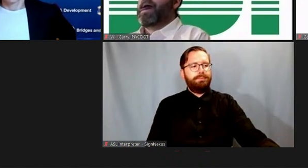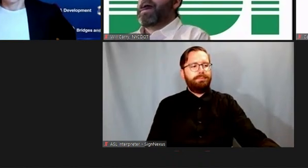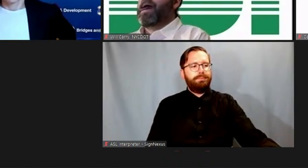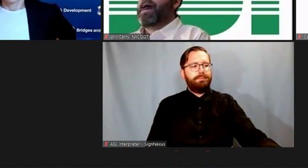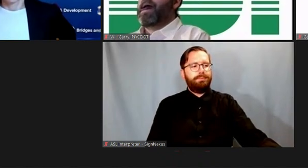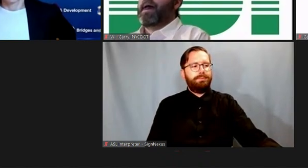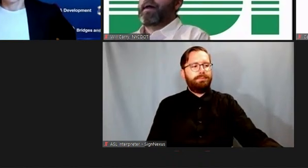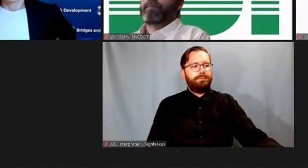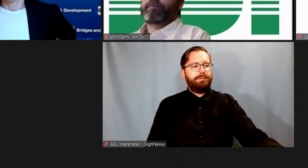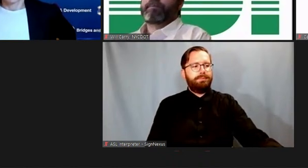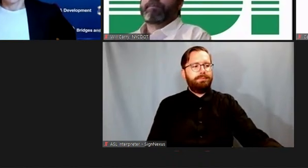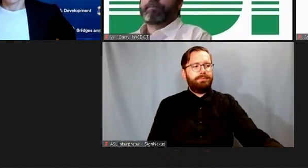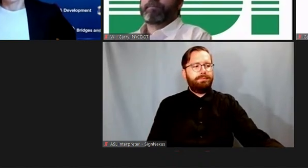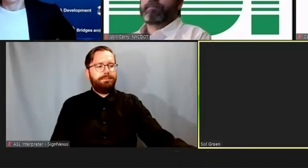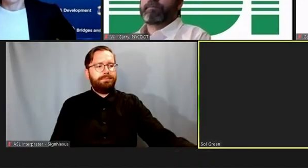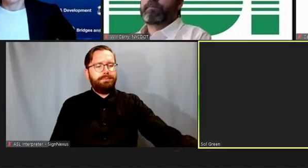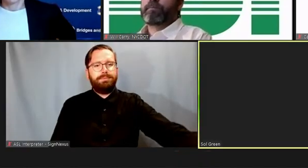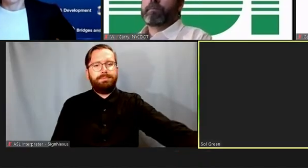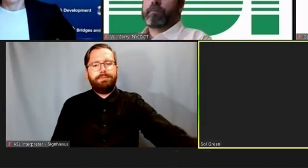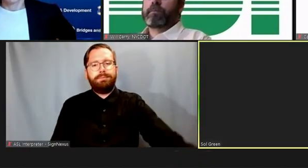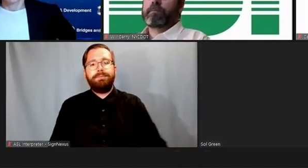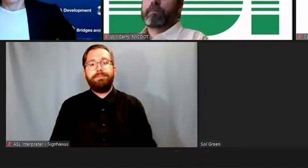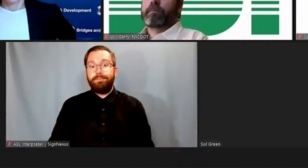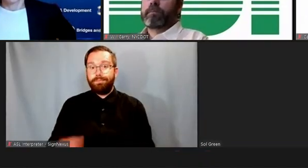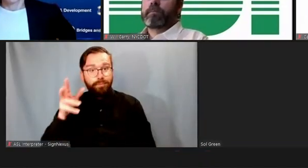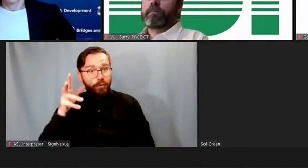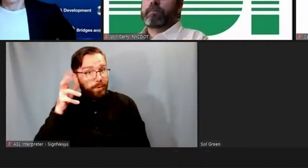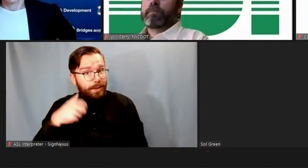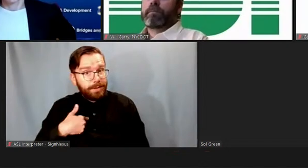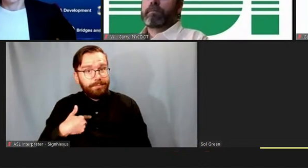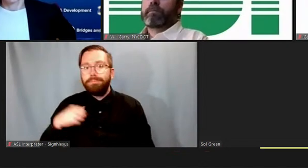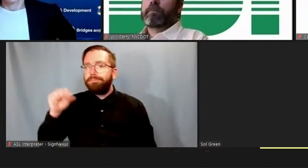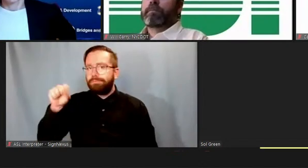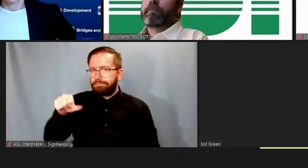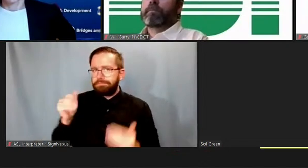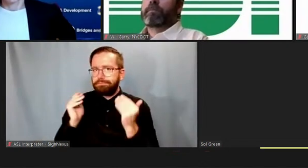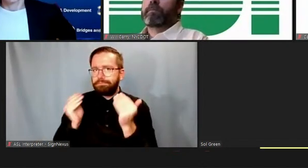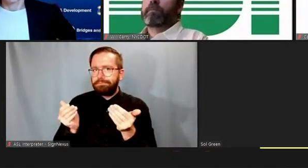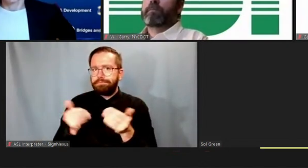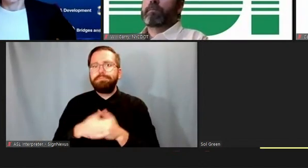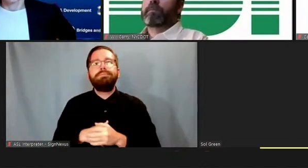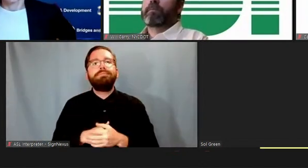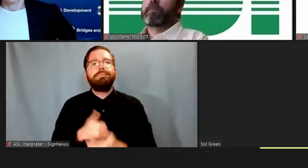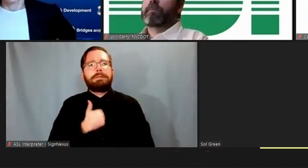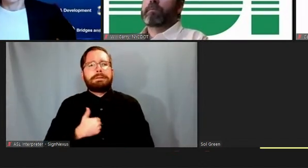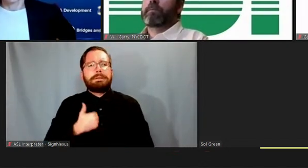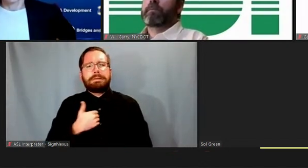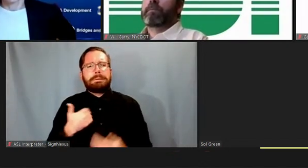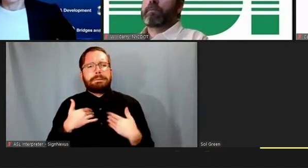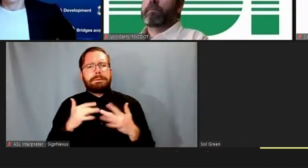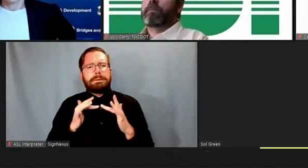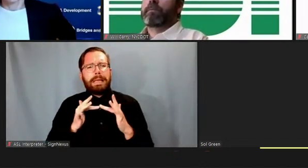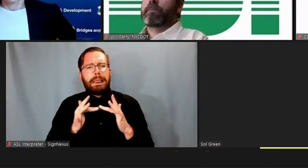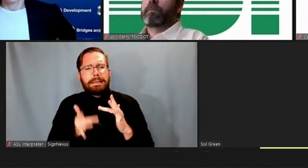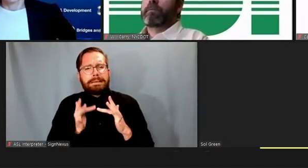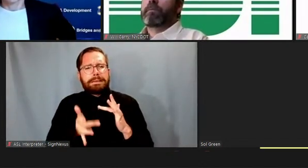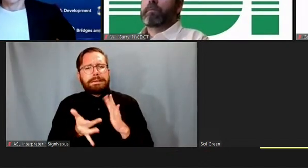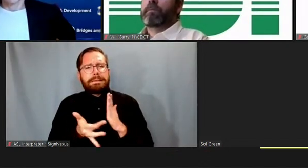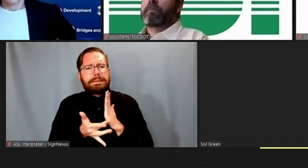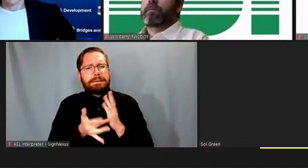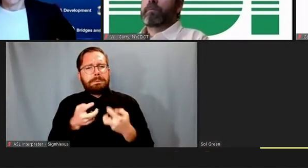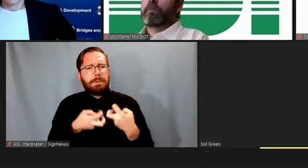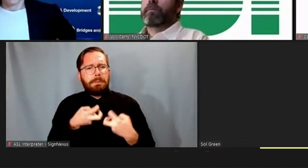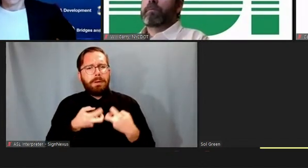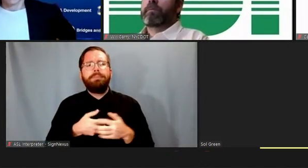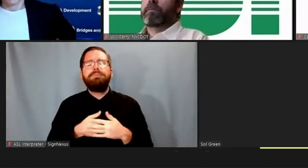well can you hear me yes we can please proceed i'm sorry i was having technical difficulties uh hi